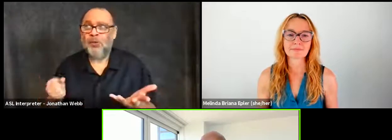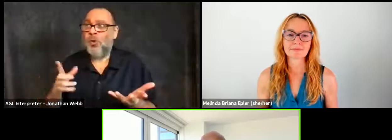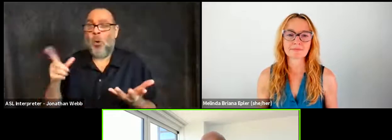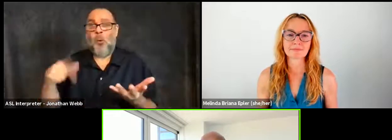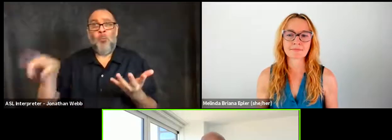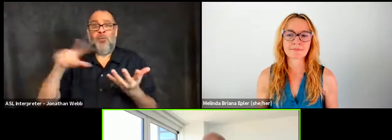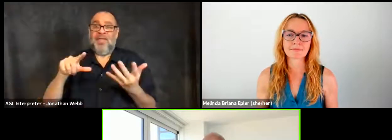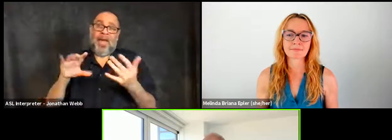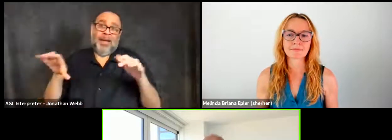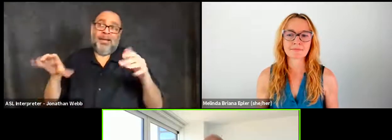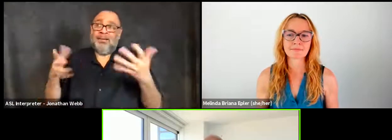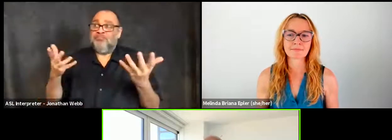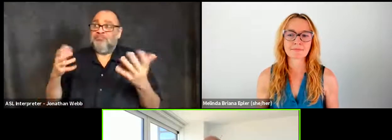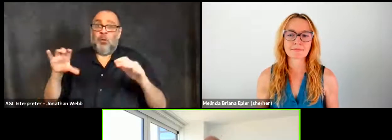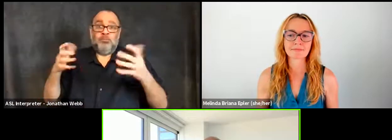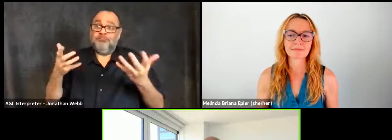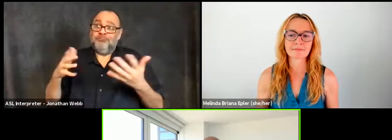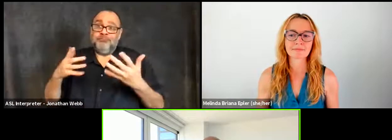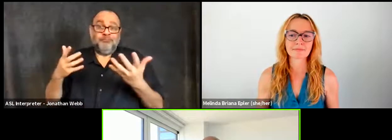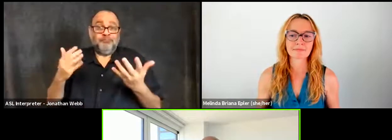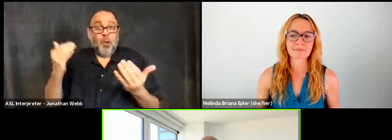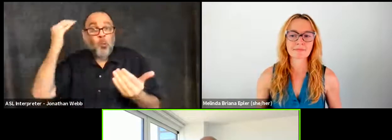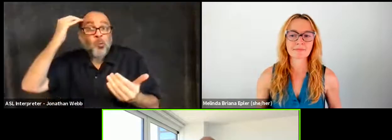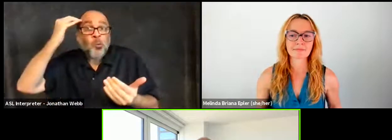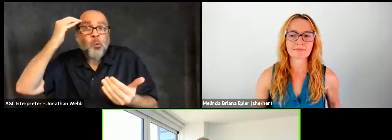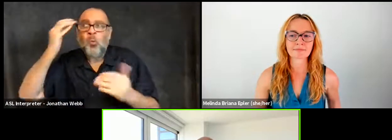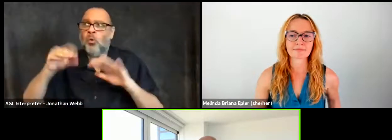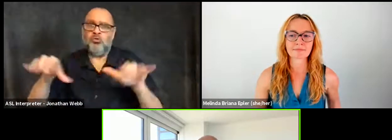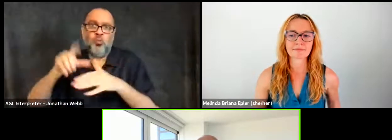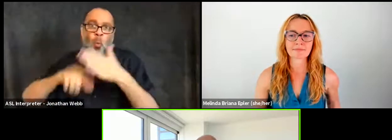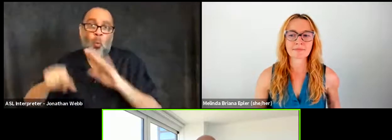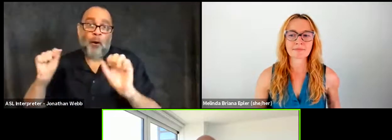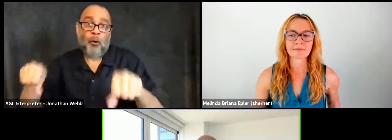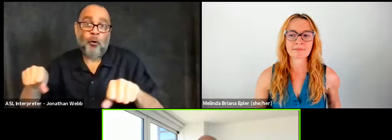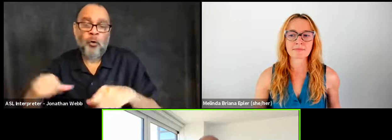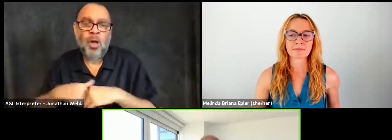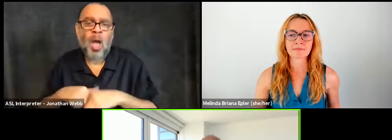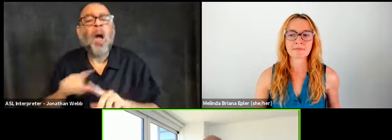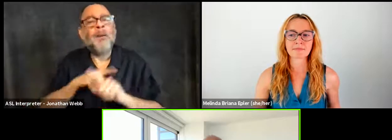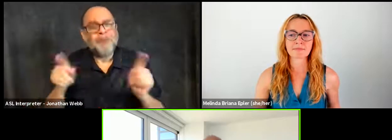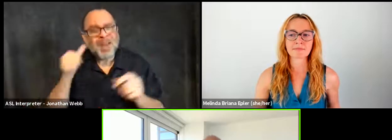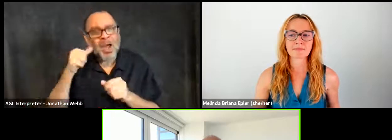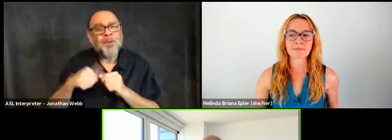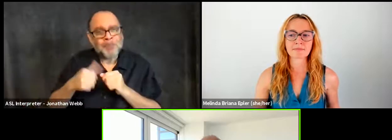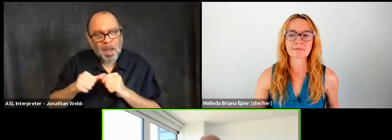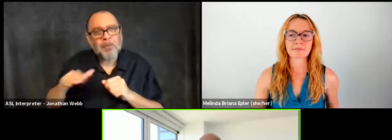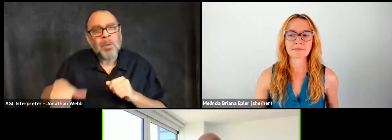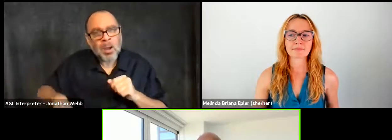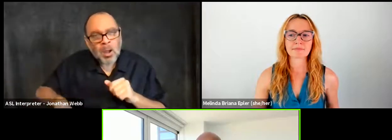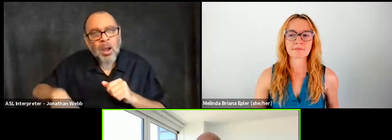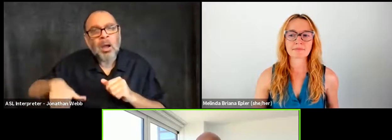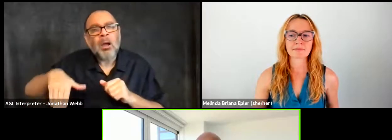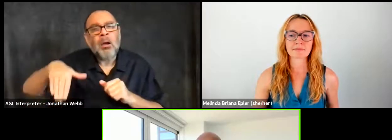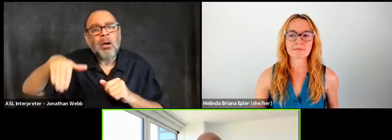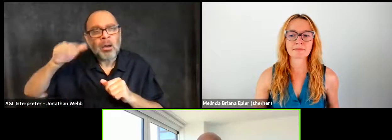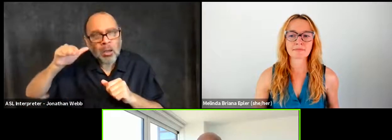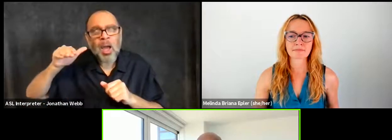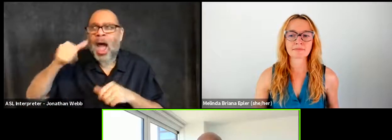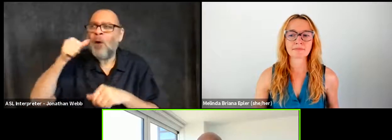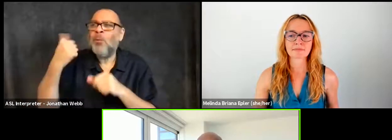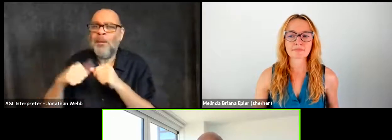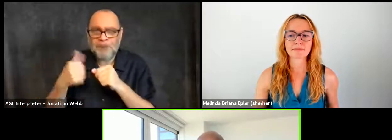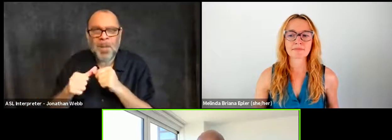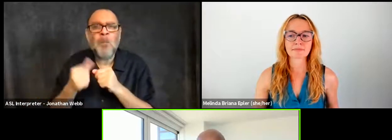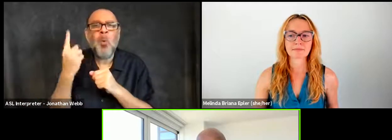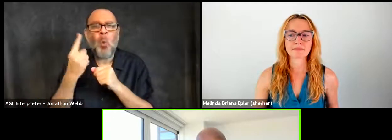question like one underlying line that I heard growing up throughout the world. And I kind of wonder what the hell happened to it. And